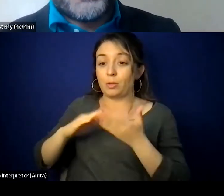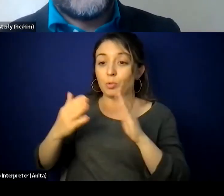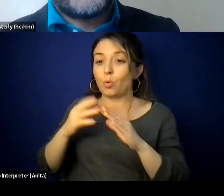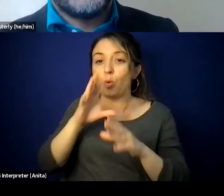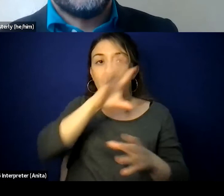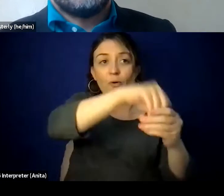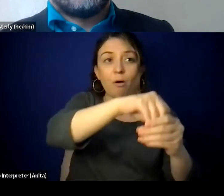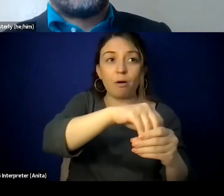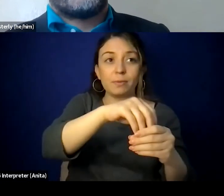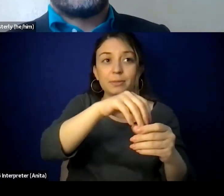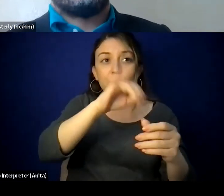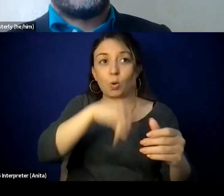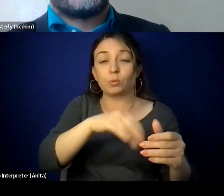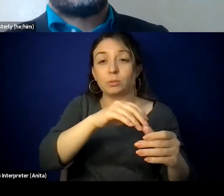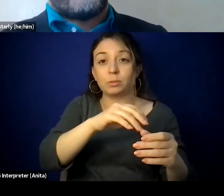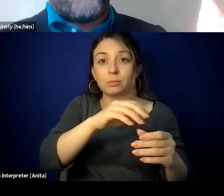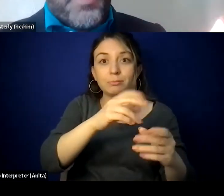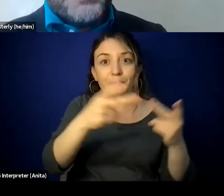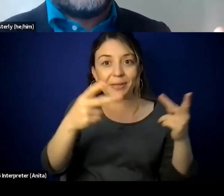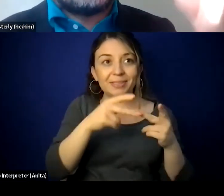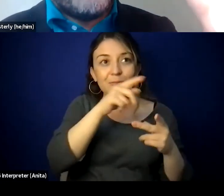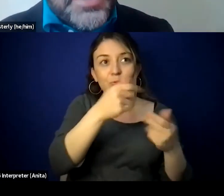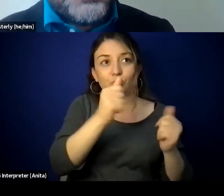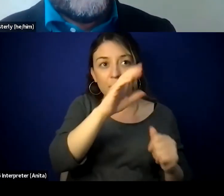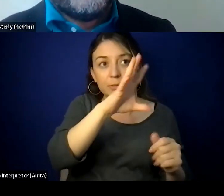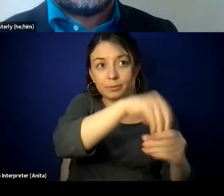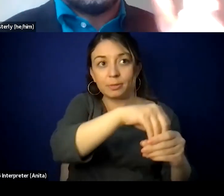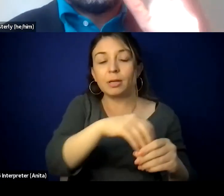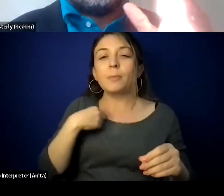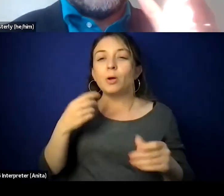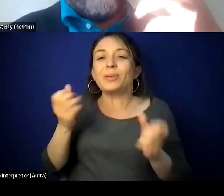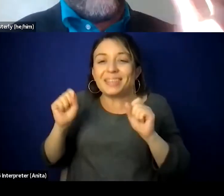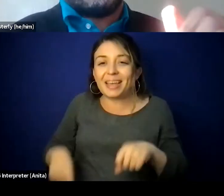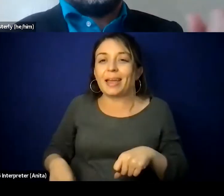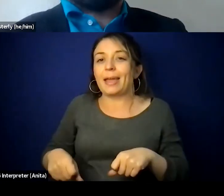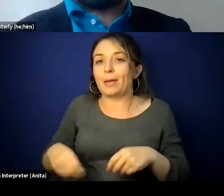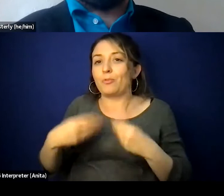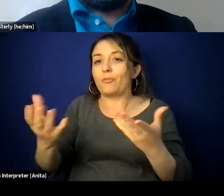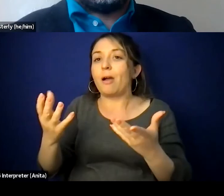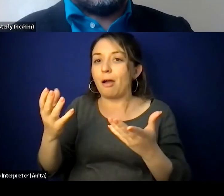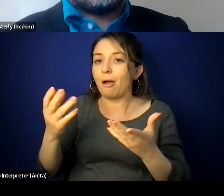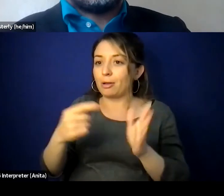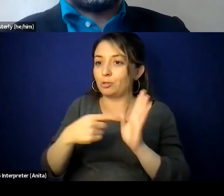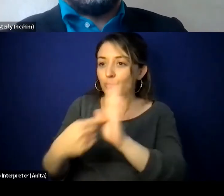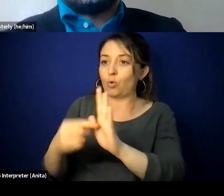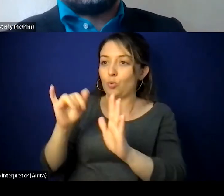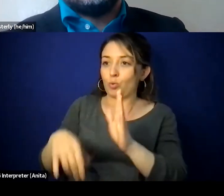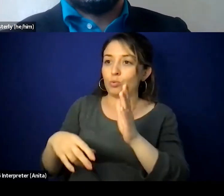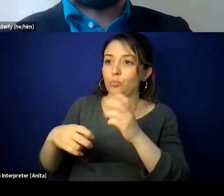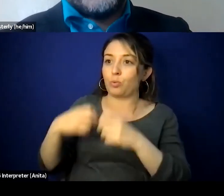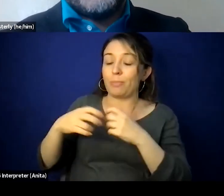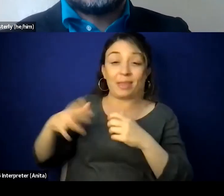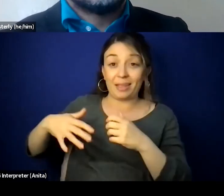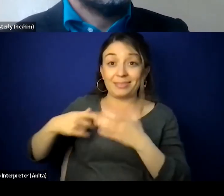gain access to, or at the very least, raising the issues that aren't being discussed at the table, that